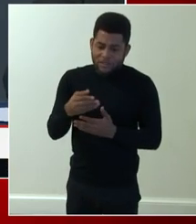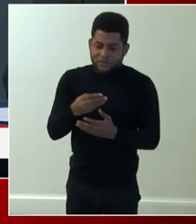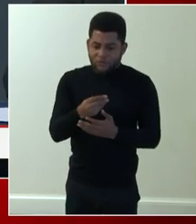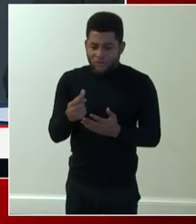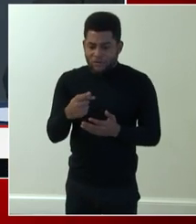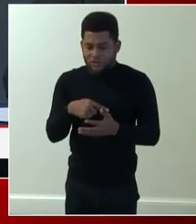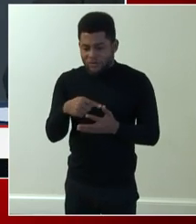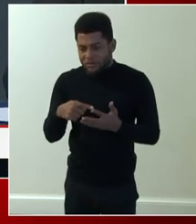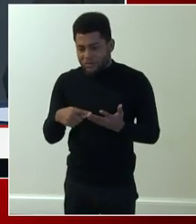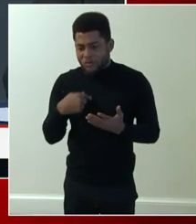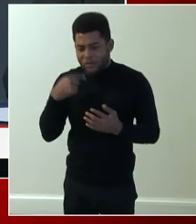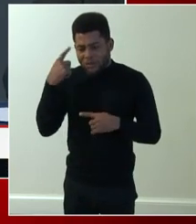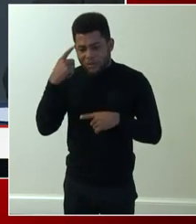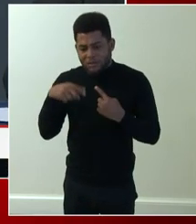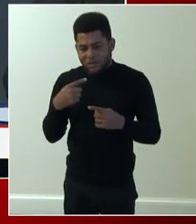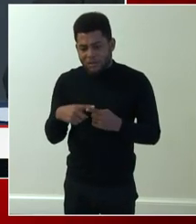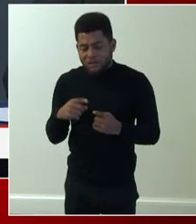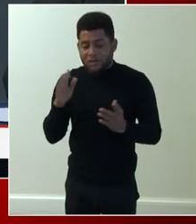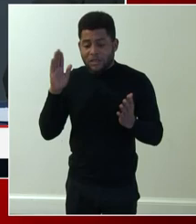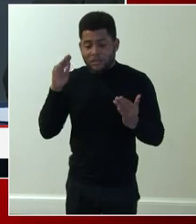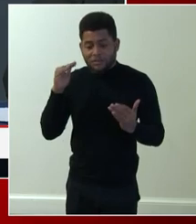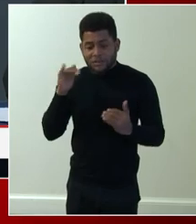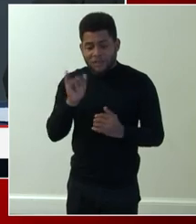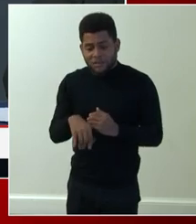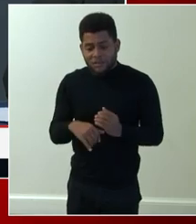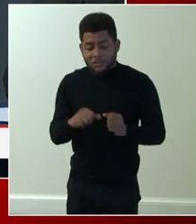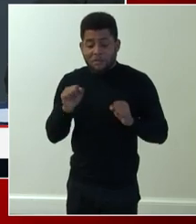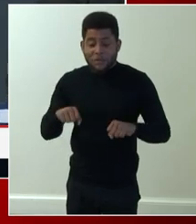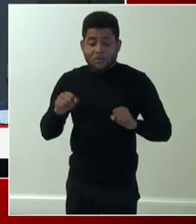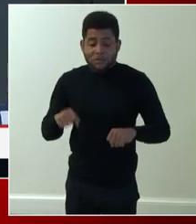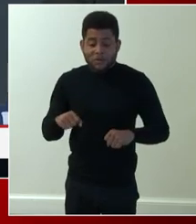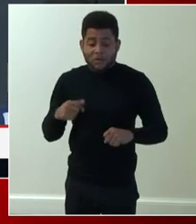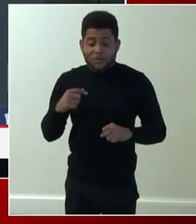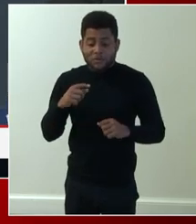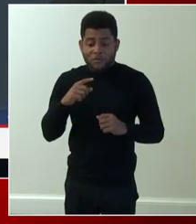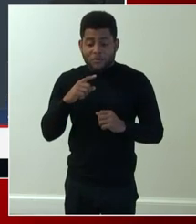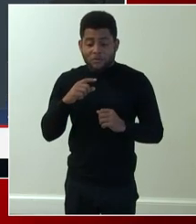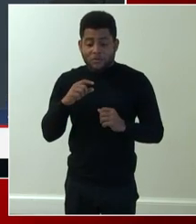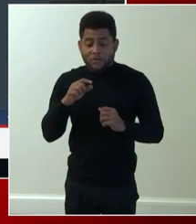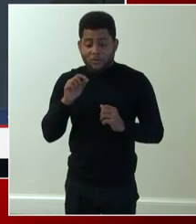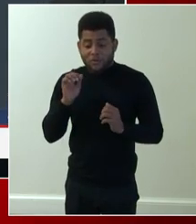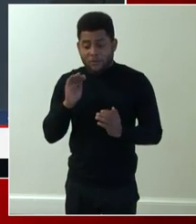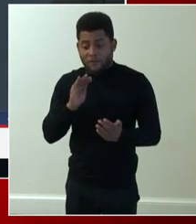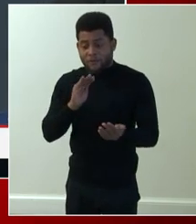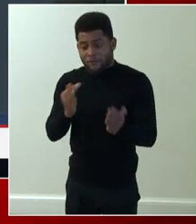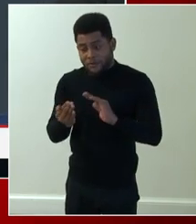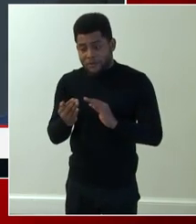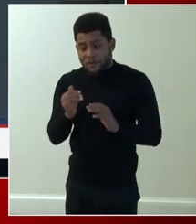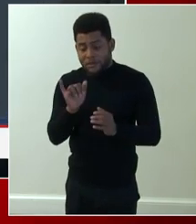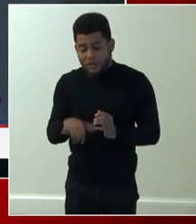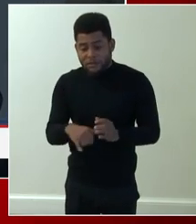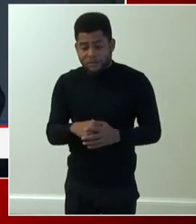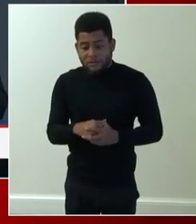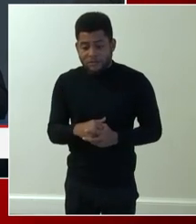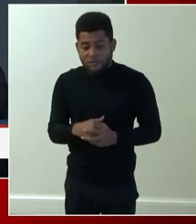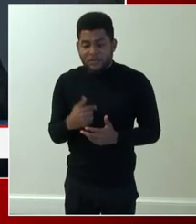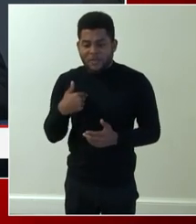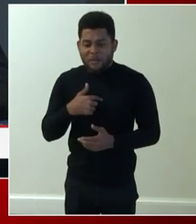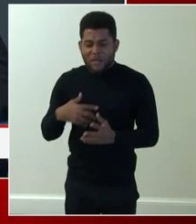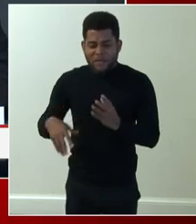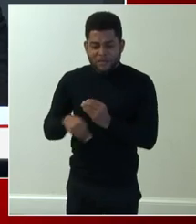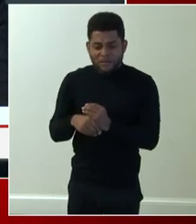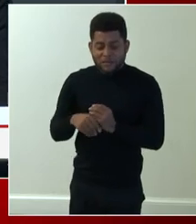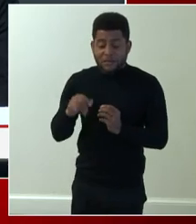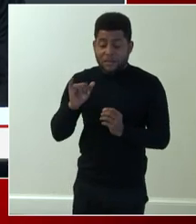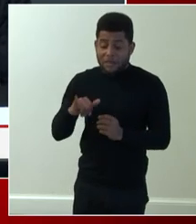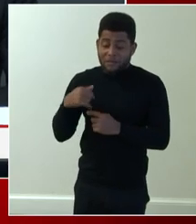and hope that the discipline process will be able to be reformed through that negotiation. And let me add that has been each